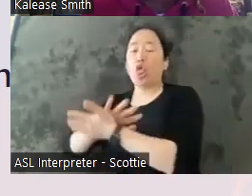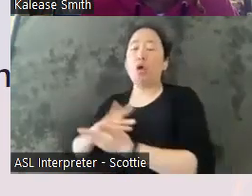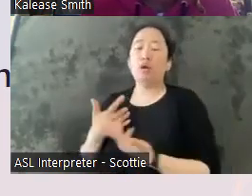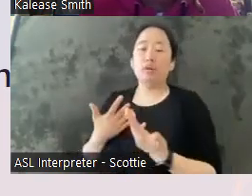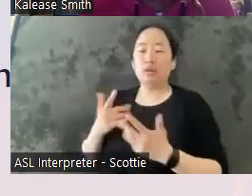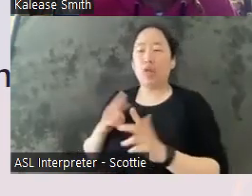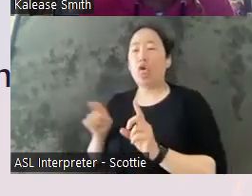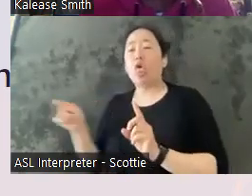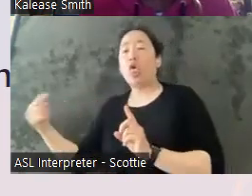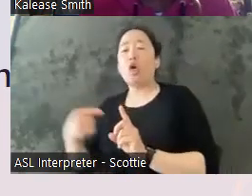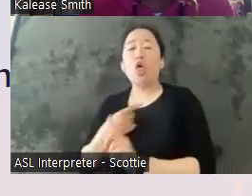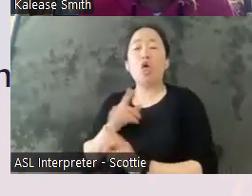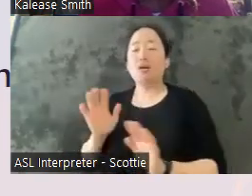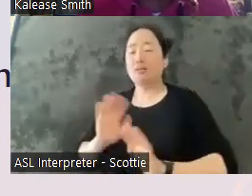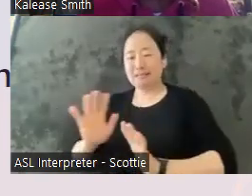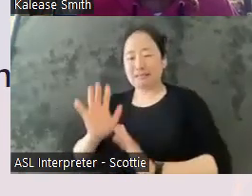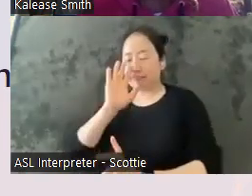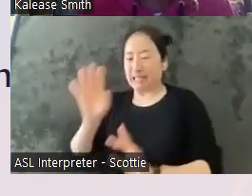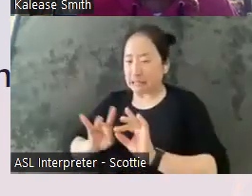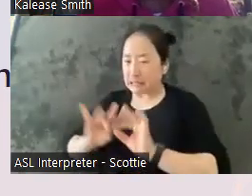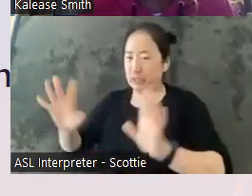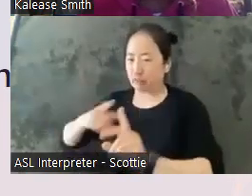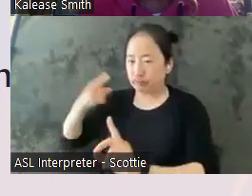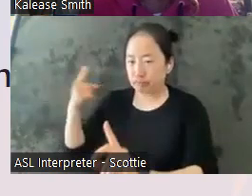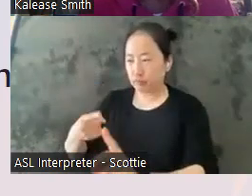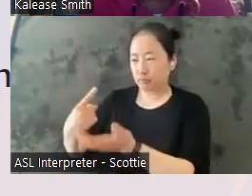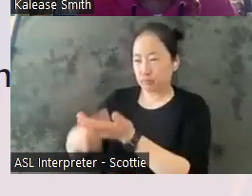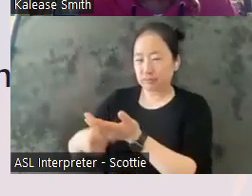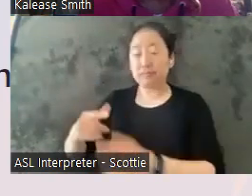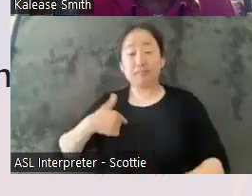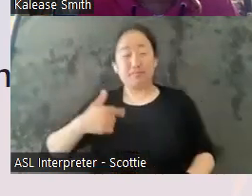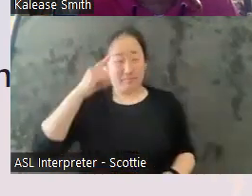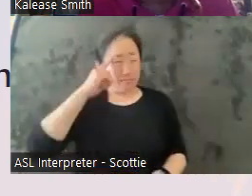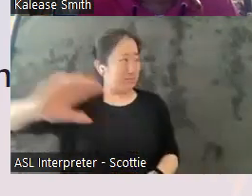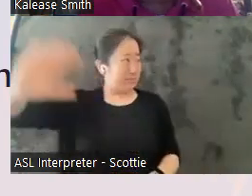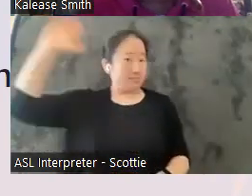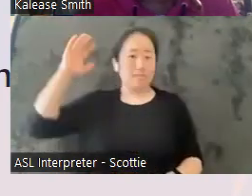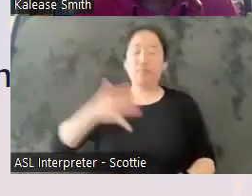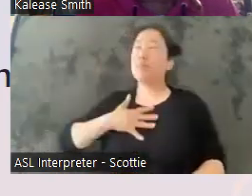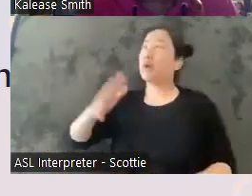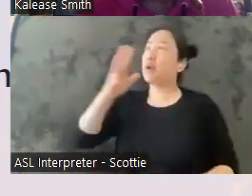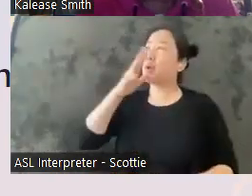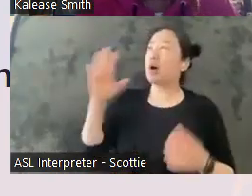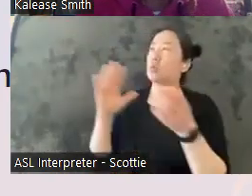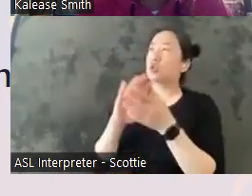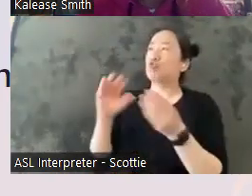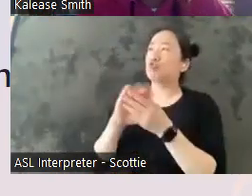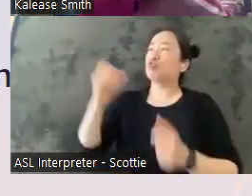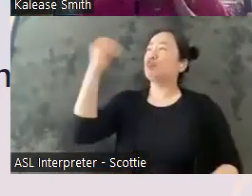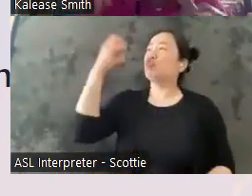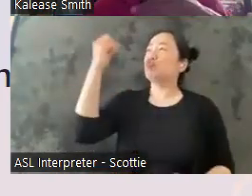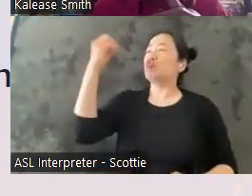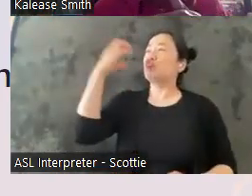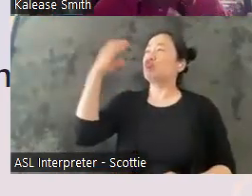bush. I think back in my day, I think my mom was talking about something, and I have no idea to this day what she was saying, because she